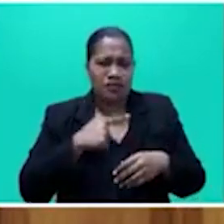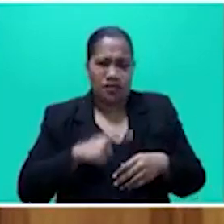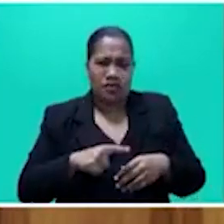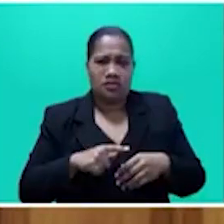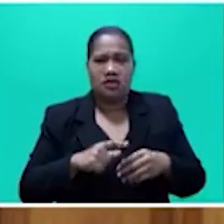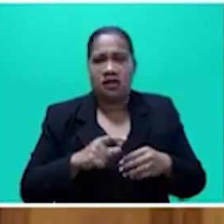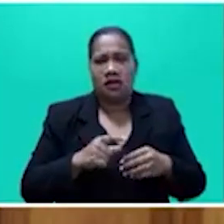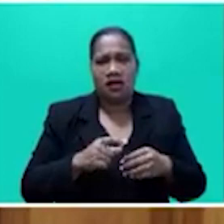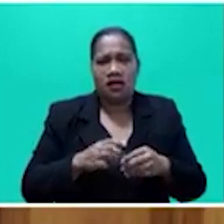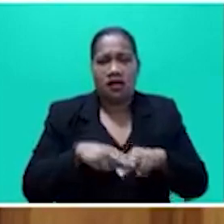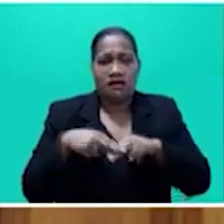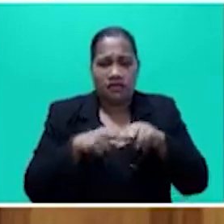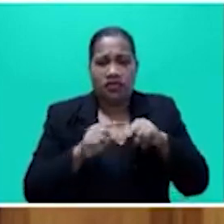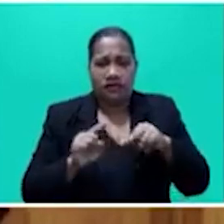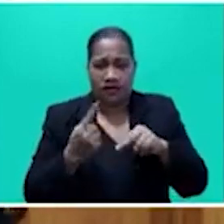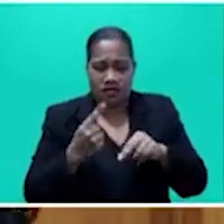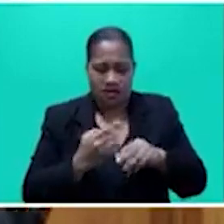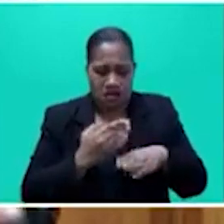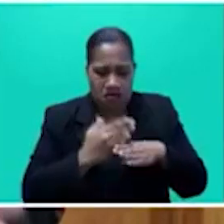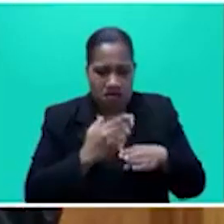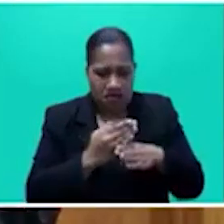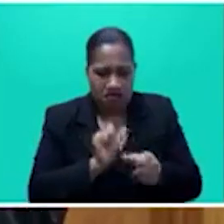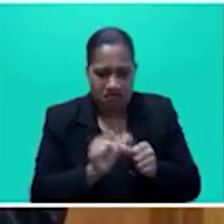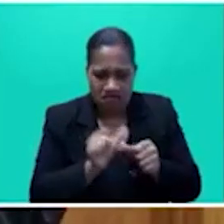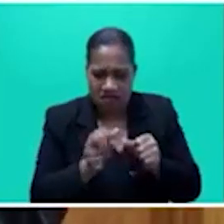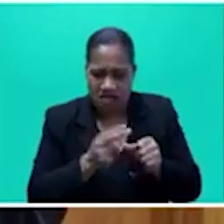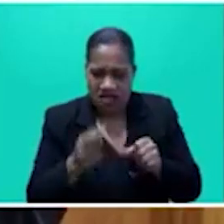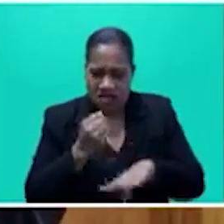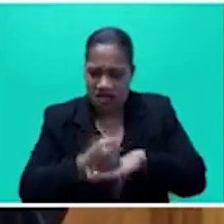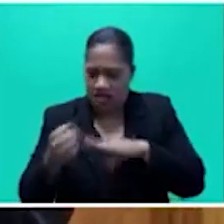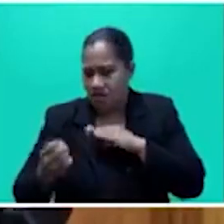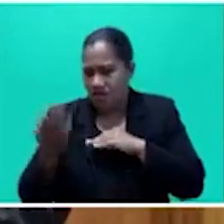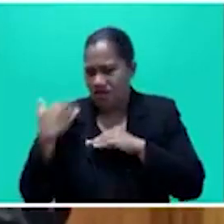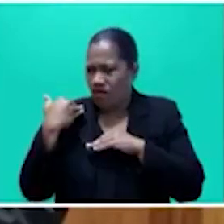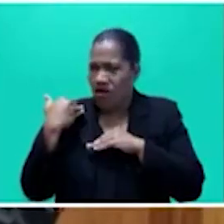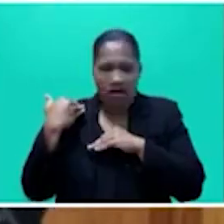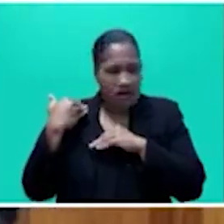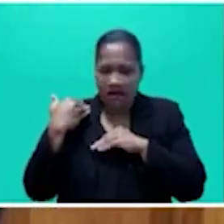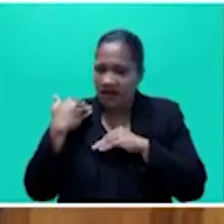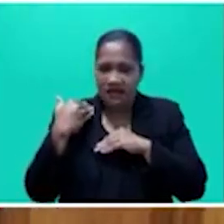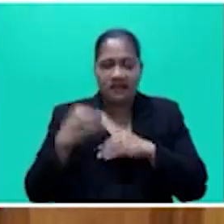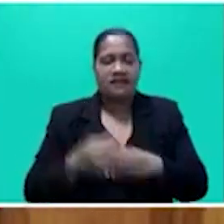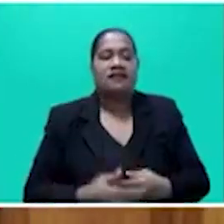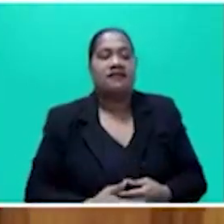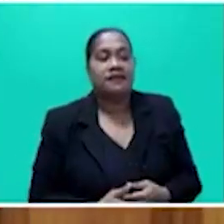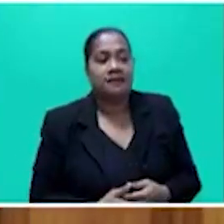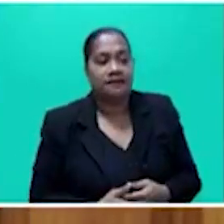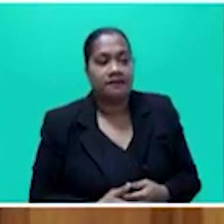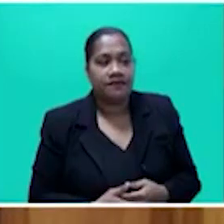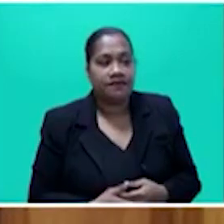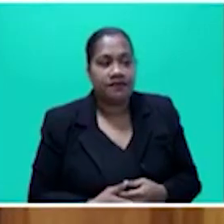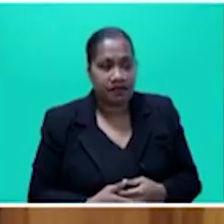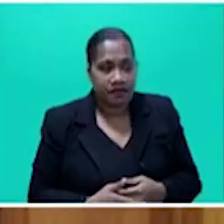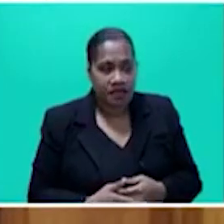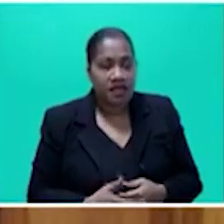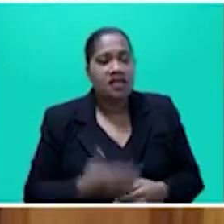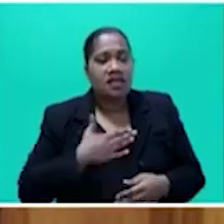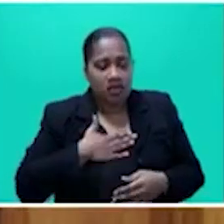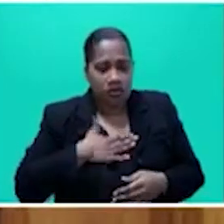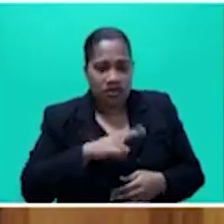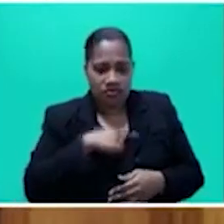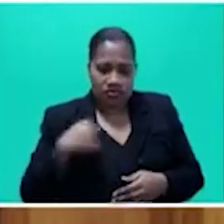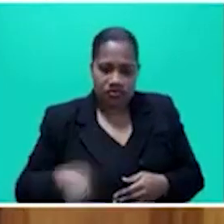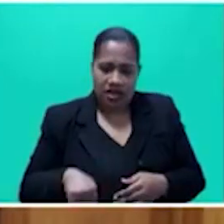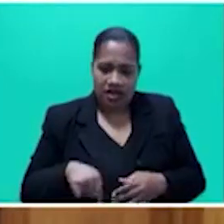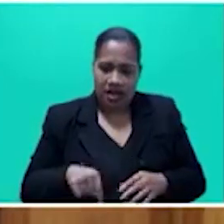books better than before. It's just that dynamics have changed in this part of the world. They want to keep China out of the Pacific,